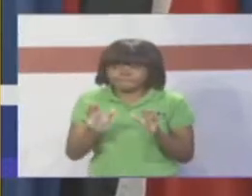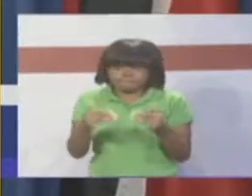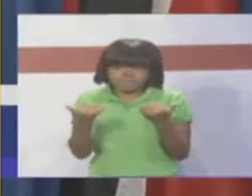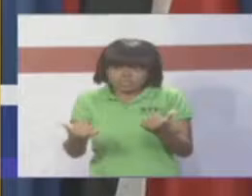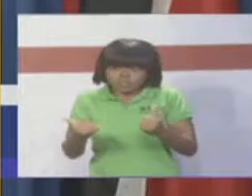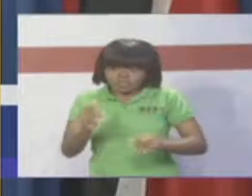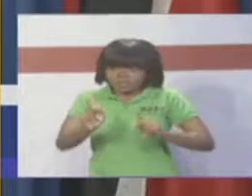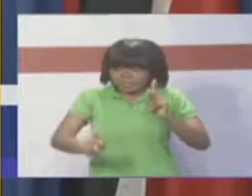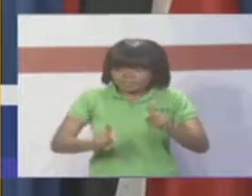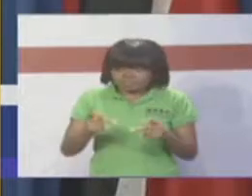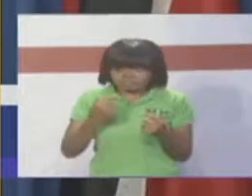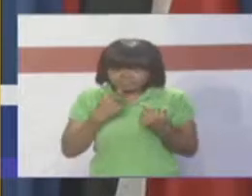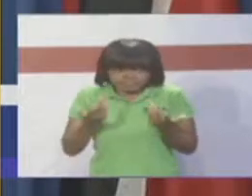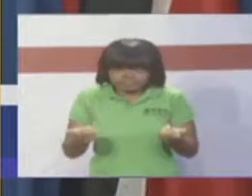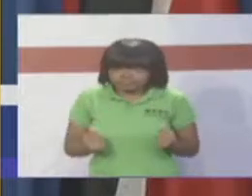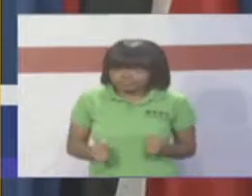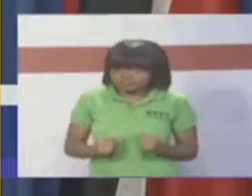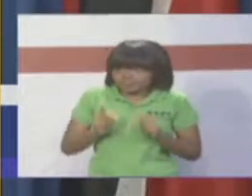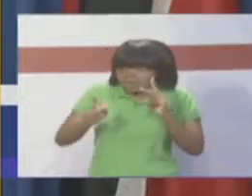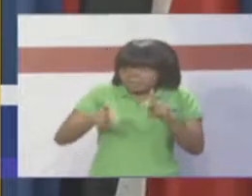people still getting the virus.